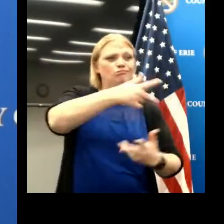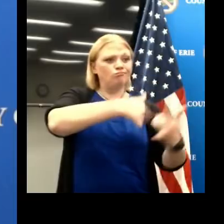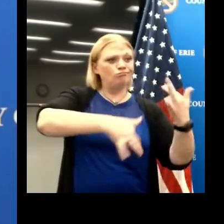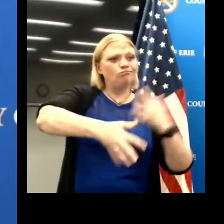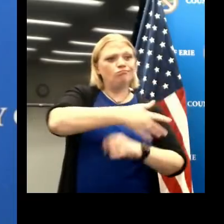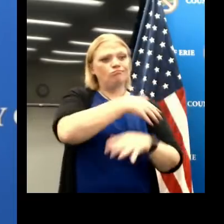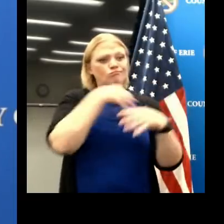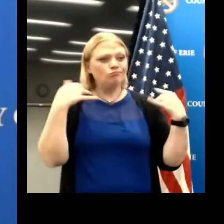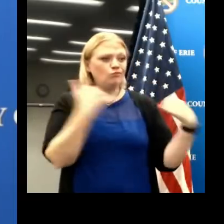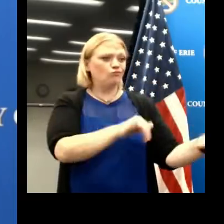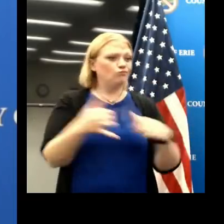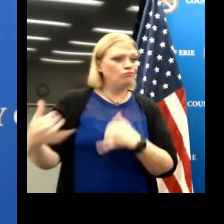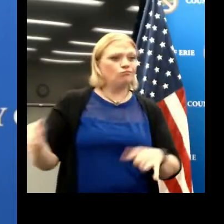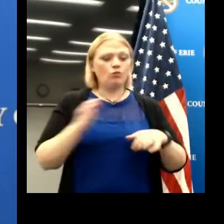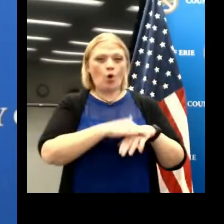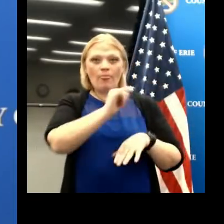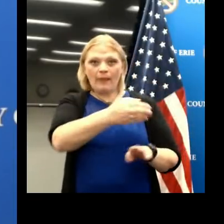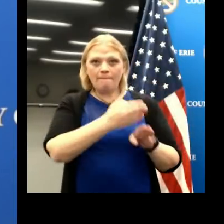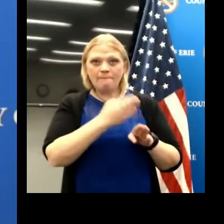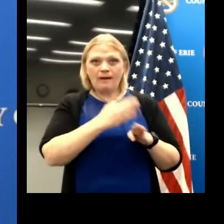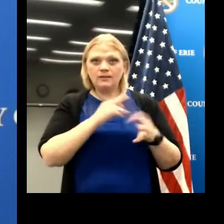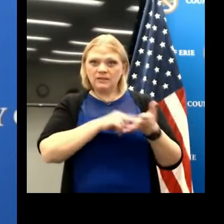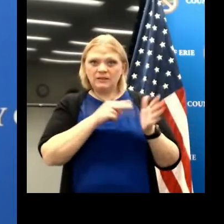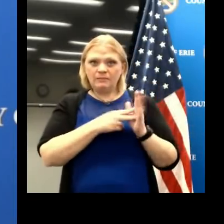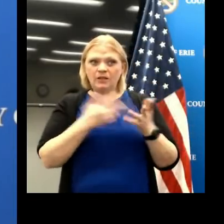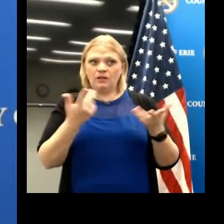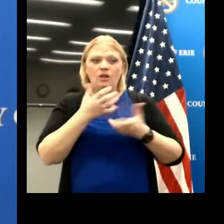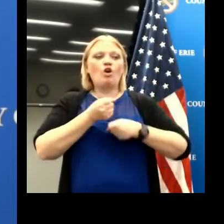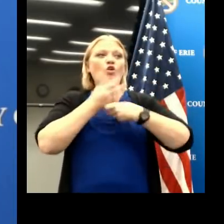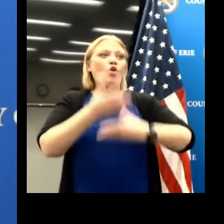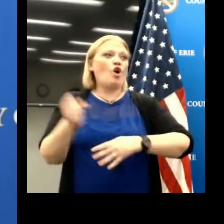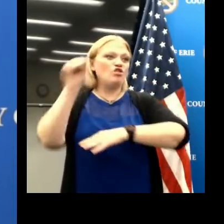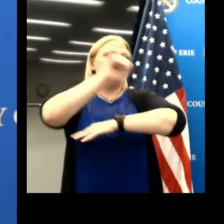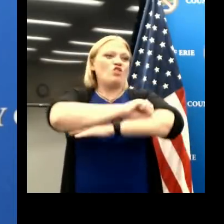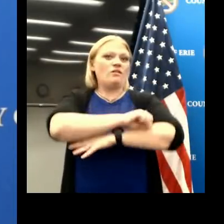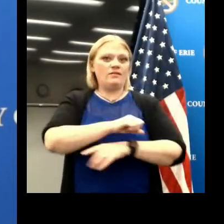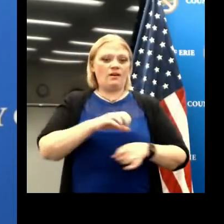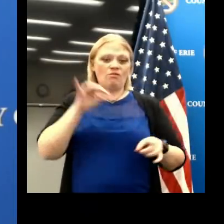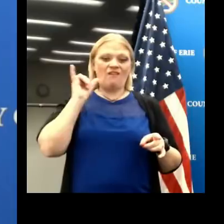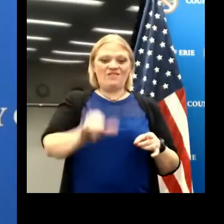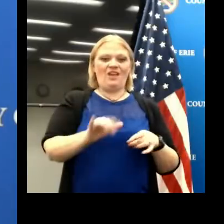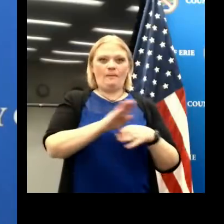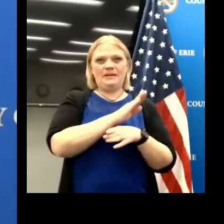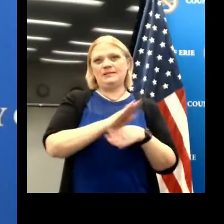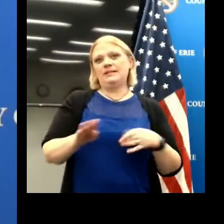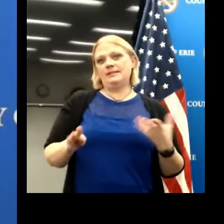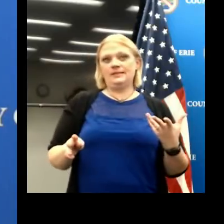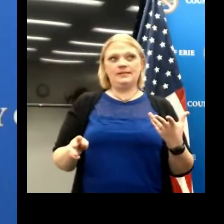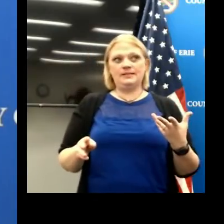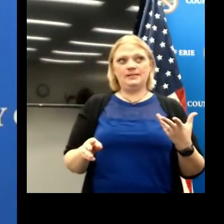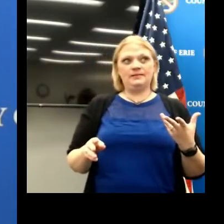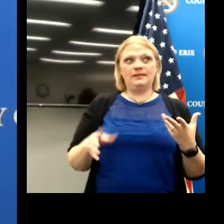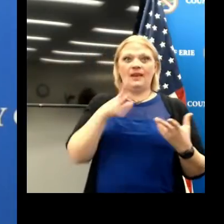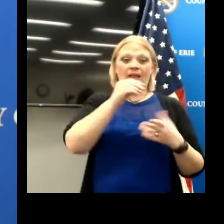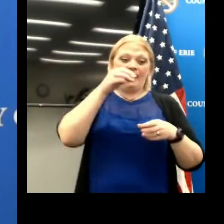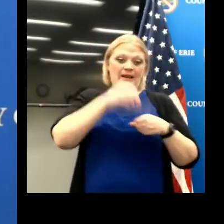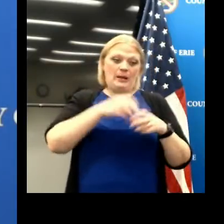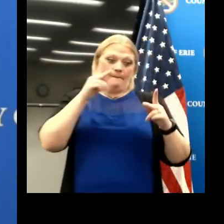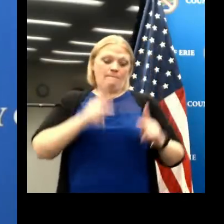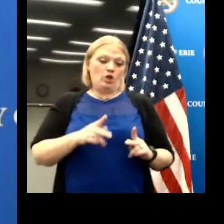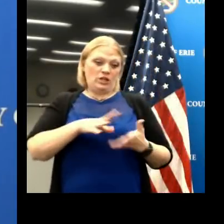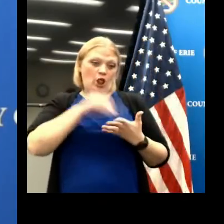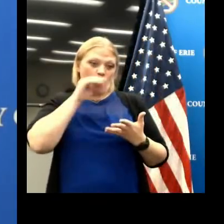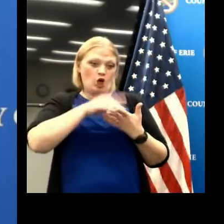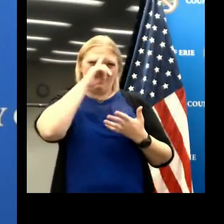bus. And it's basically caused the shutdown of that employer, at least in-person learning, because it's a school